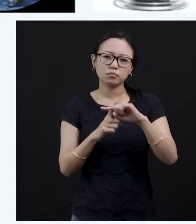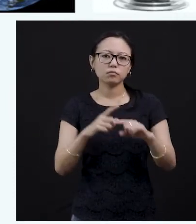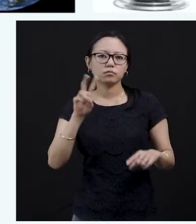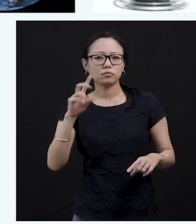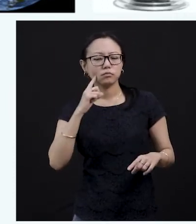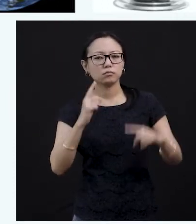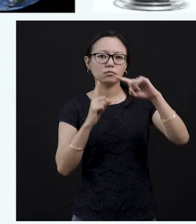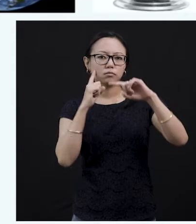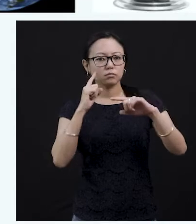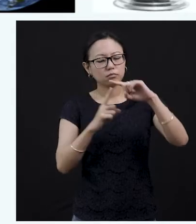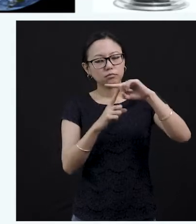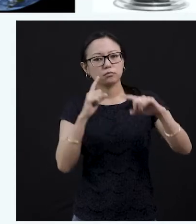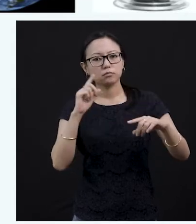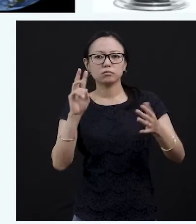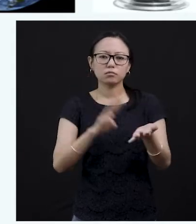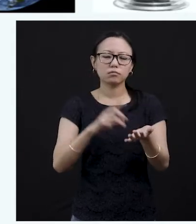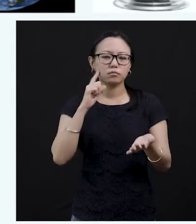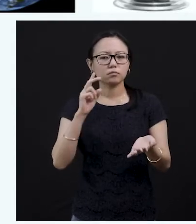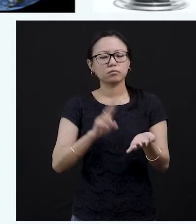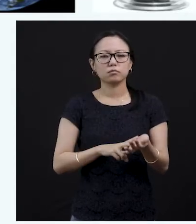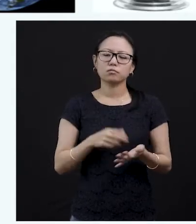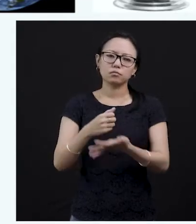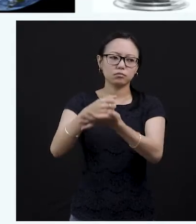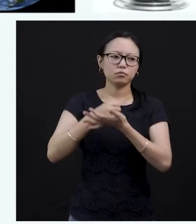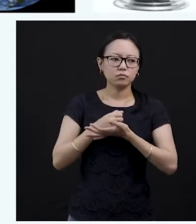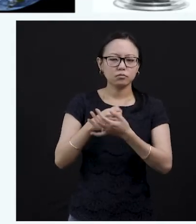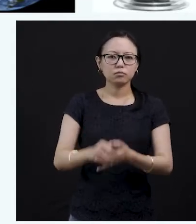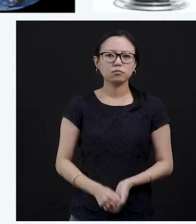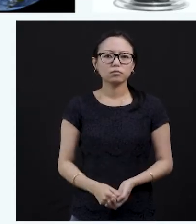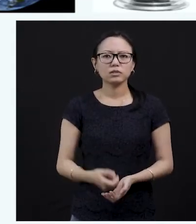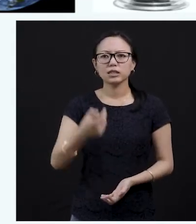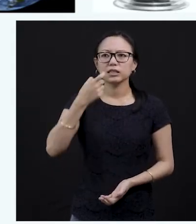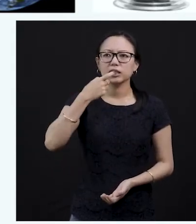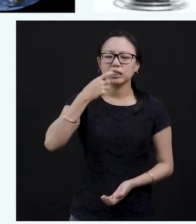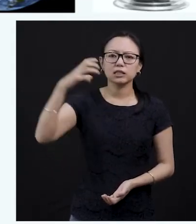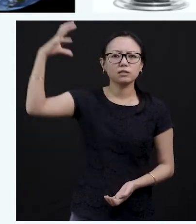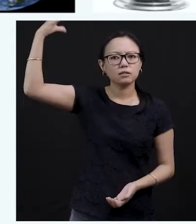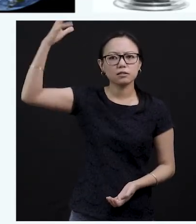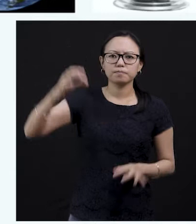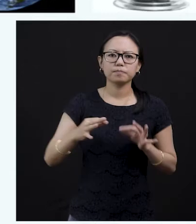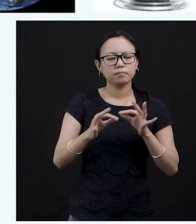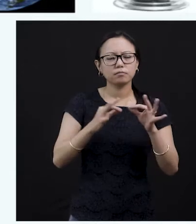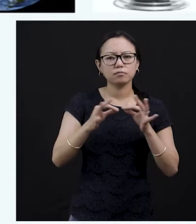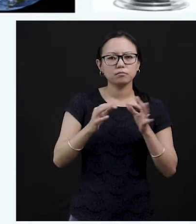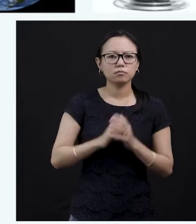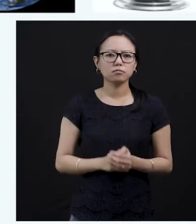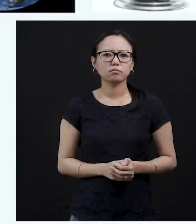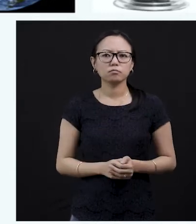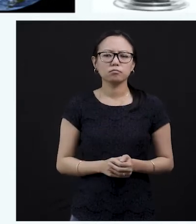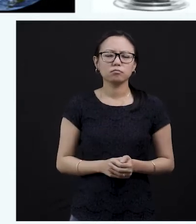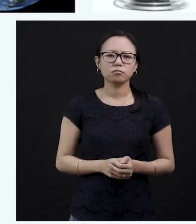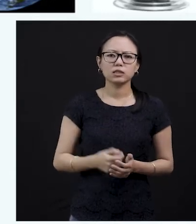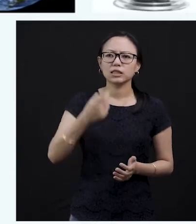living on earth. Now, moon. I explained to you about moon. Moon is also